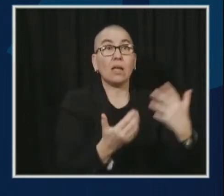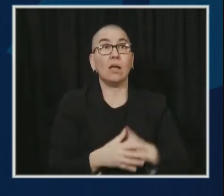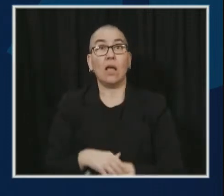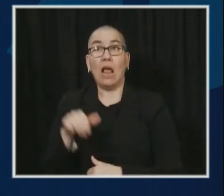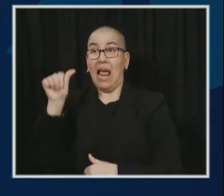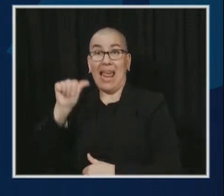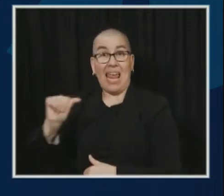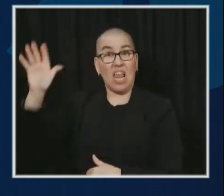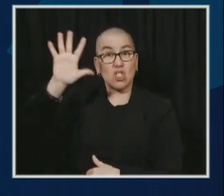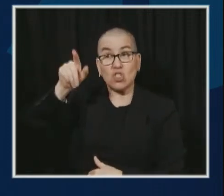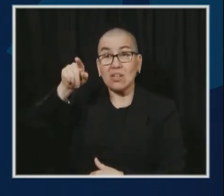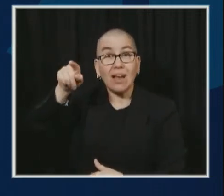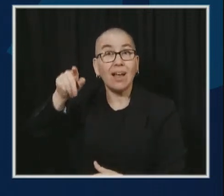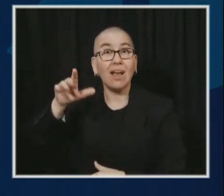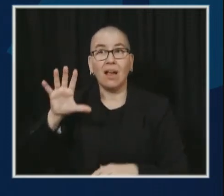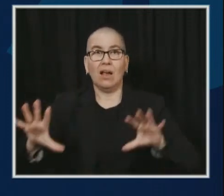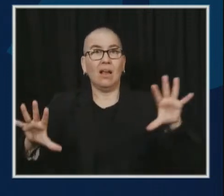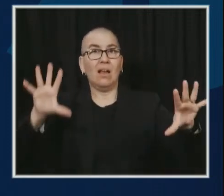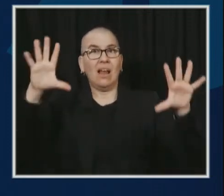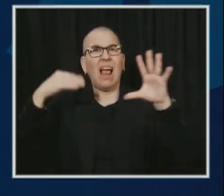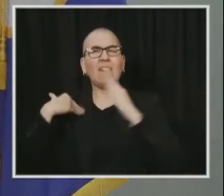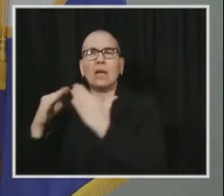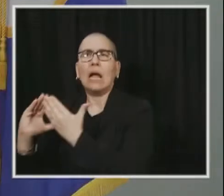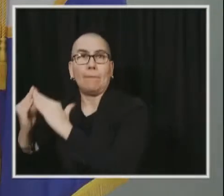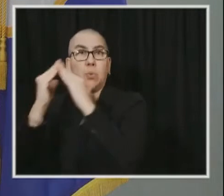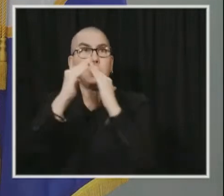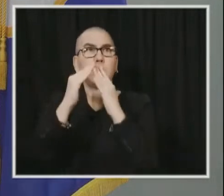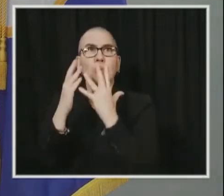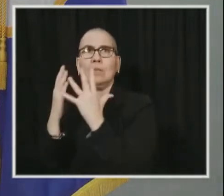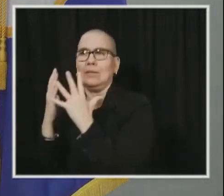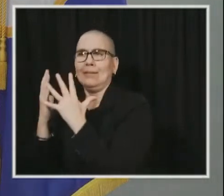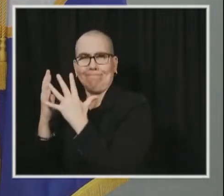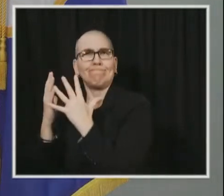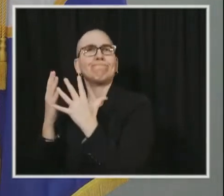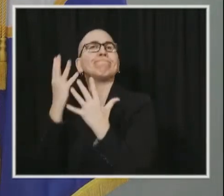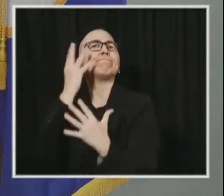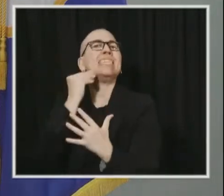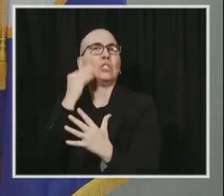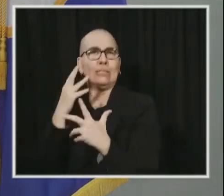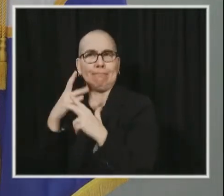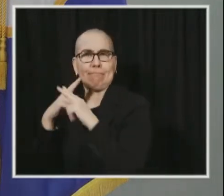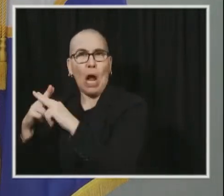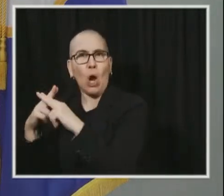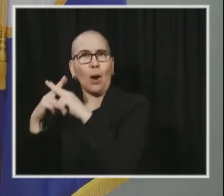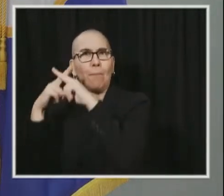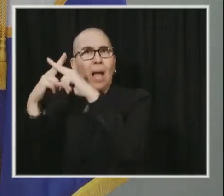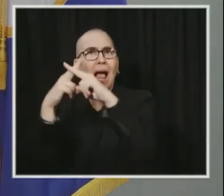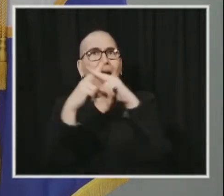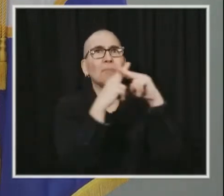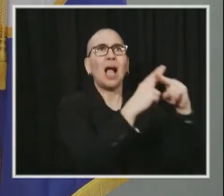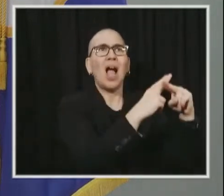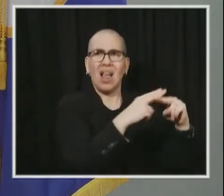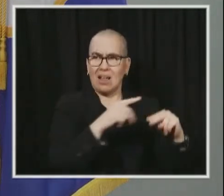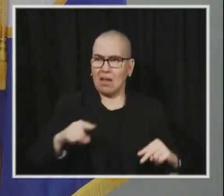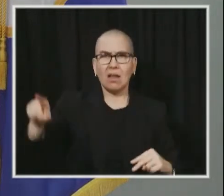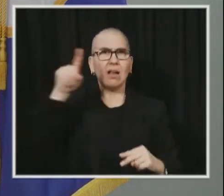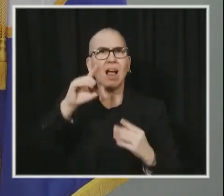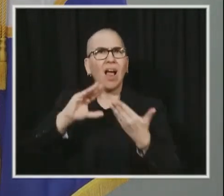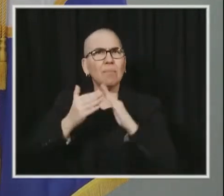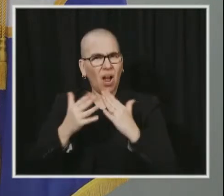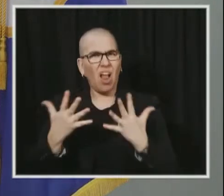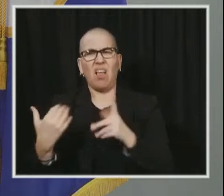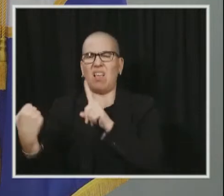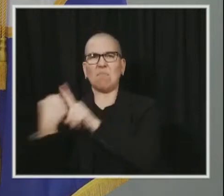communities, face unique barriers in accessing the vaccine. We also know that these same communities have been disproportionately affected by